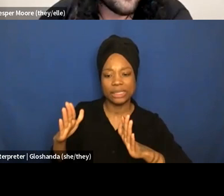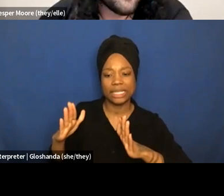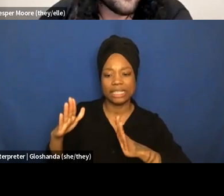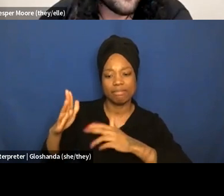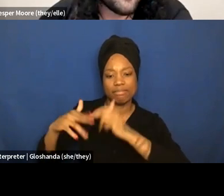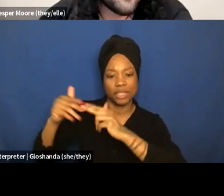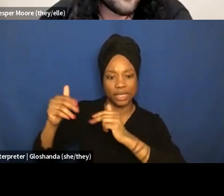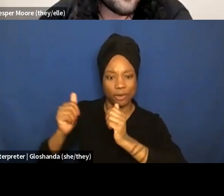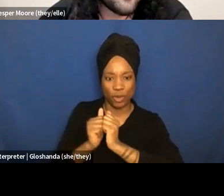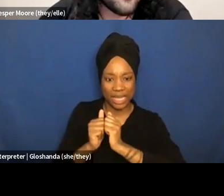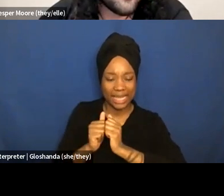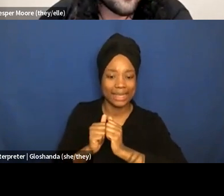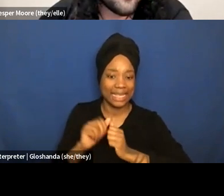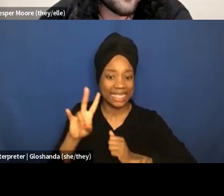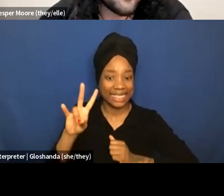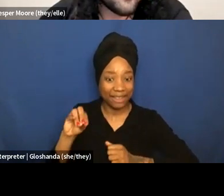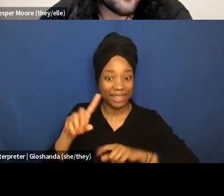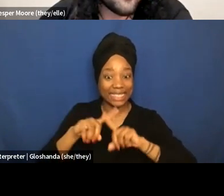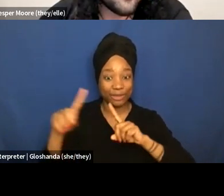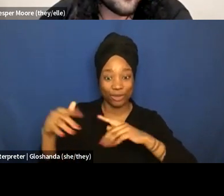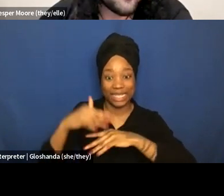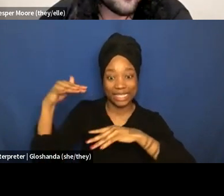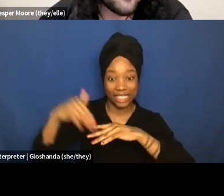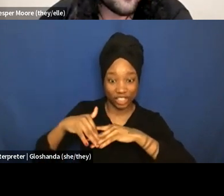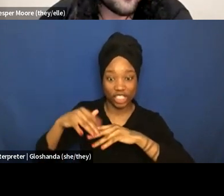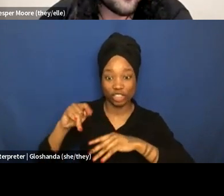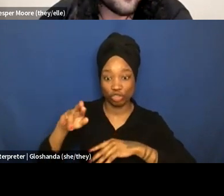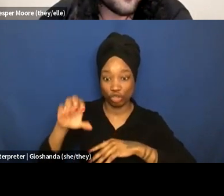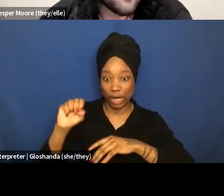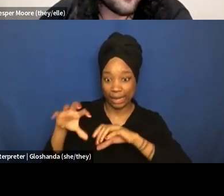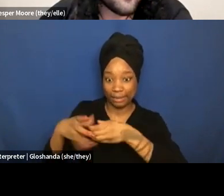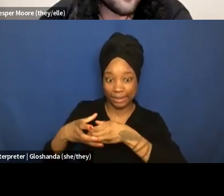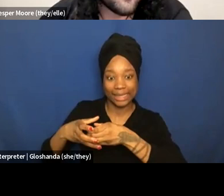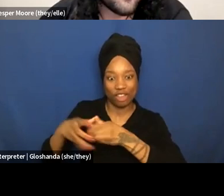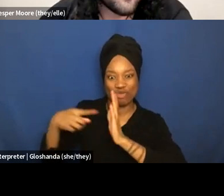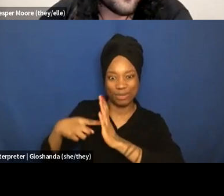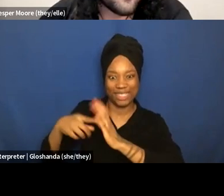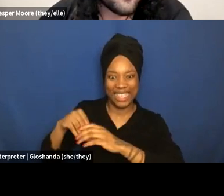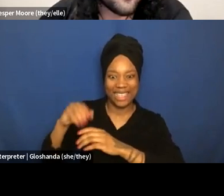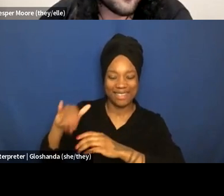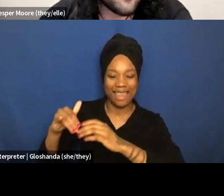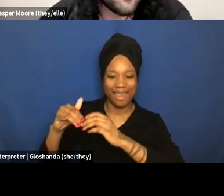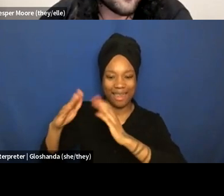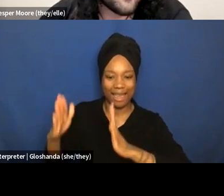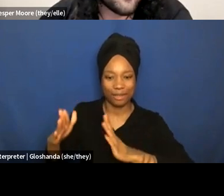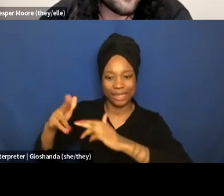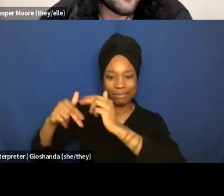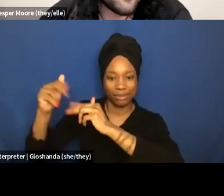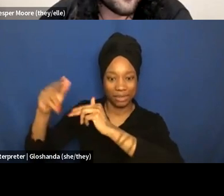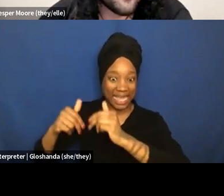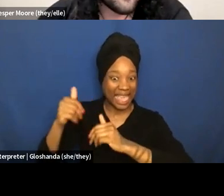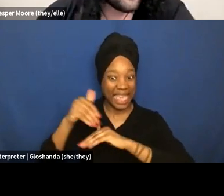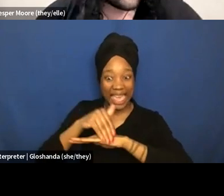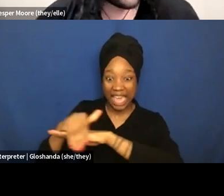indigenous tribes represented in this housing complex. And every night, a cross-generational group goes and they're